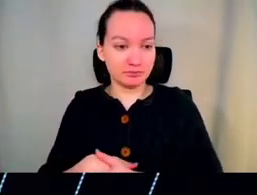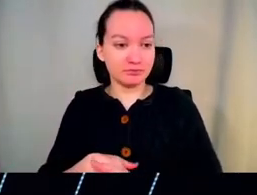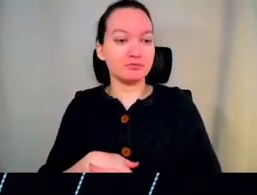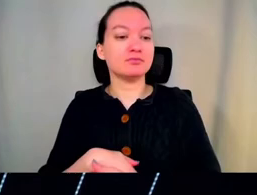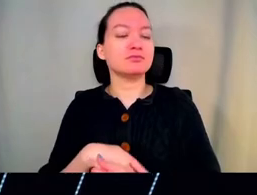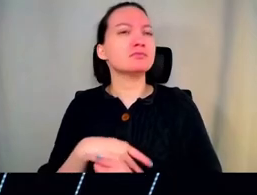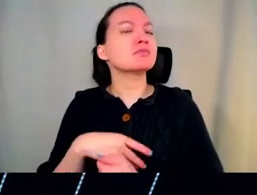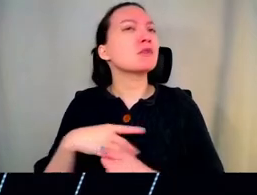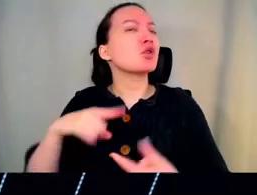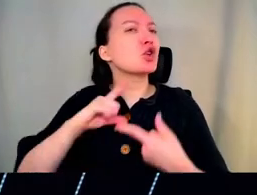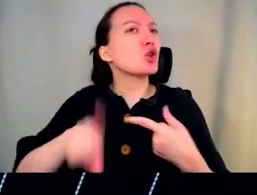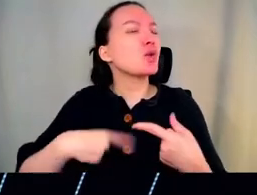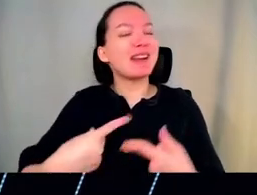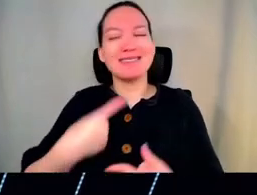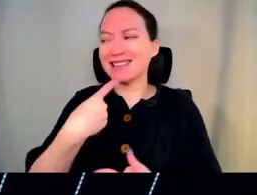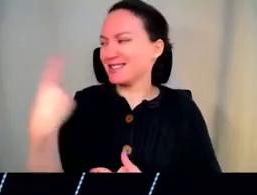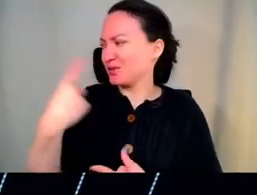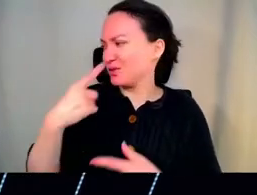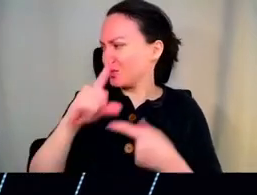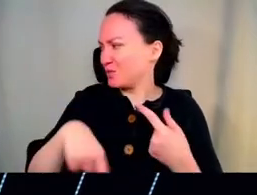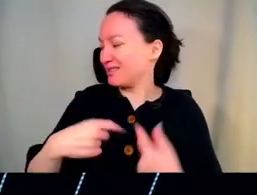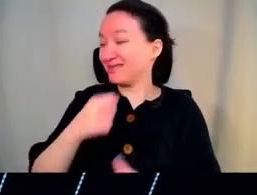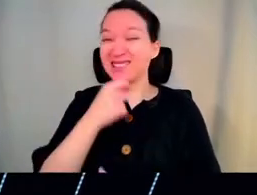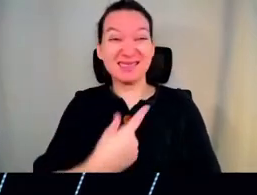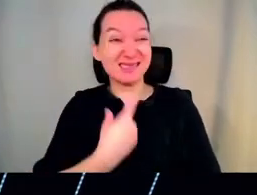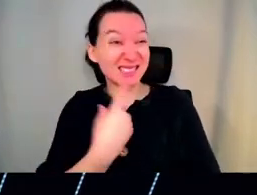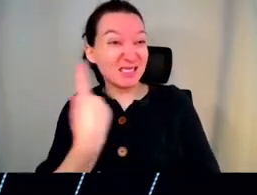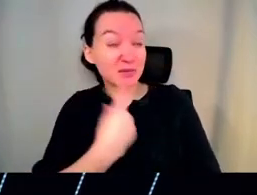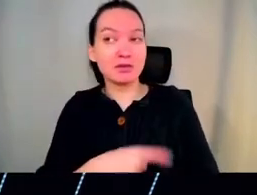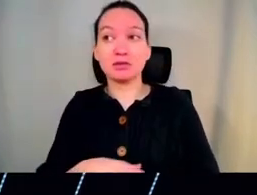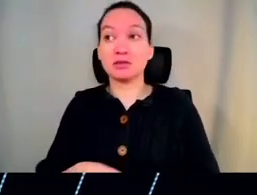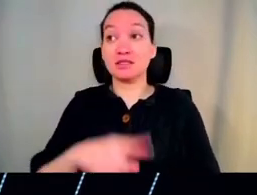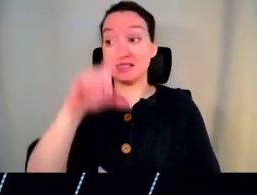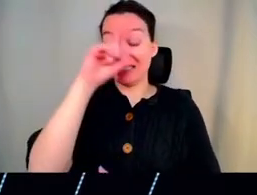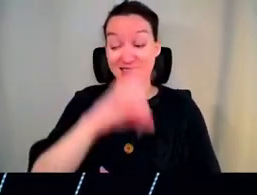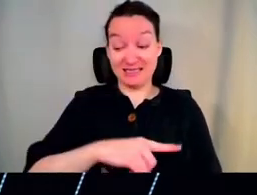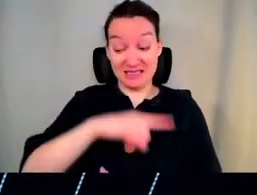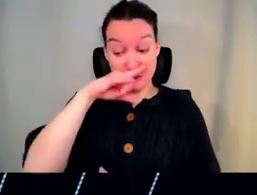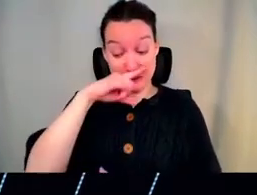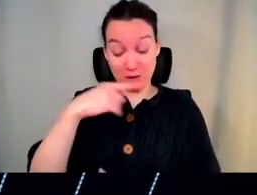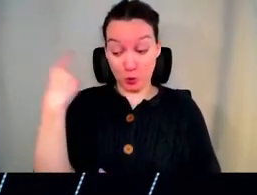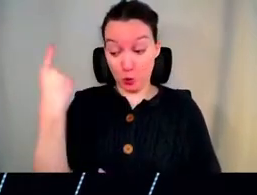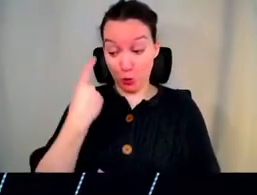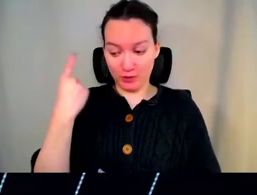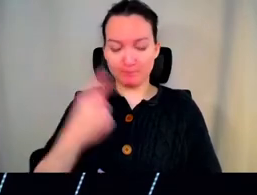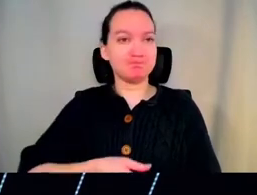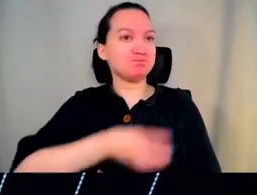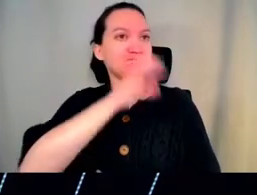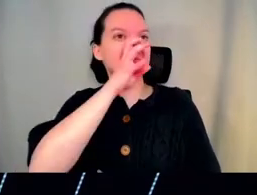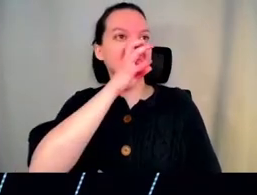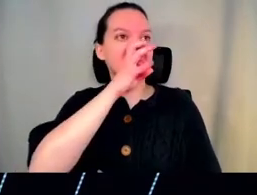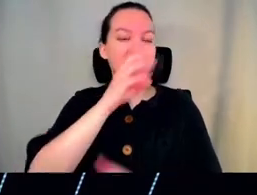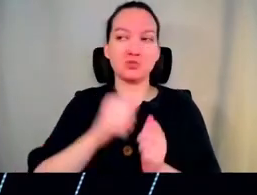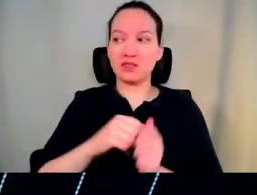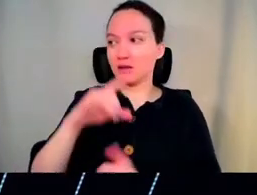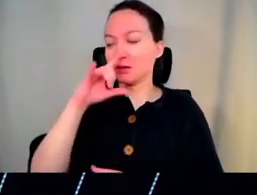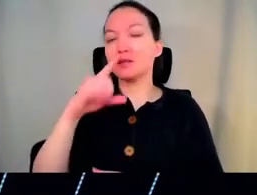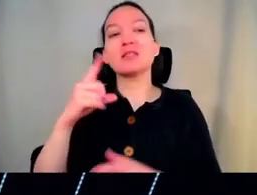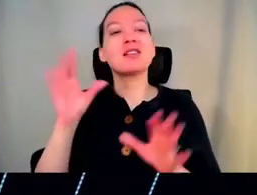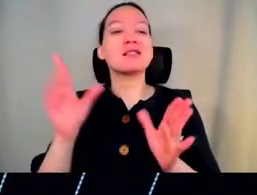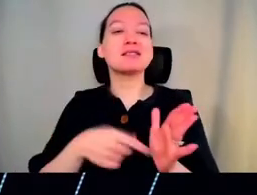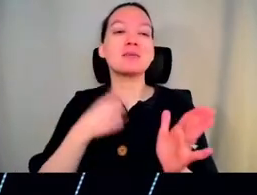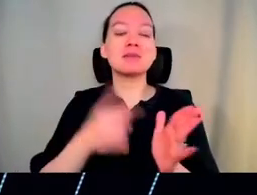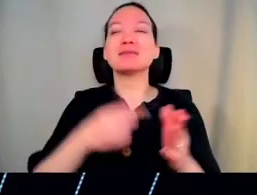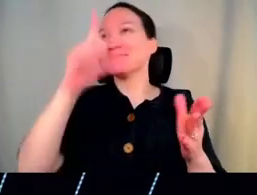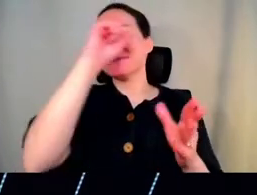do I say something? When do I not say something? I think about with kids, right? It's like some people, I think, always they come down hard on their kids. And then some people are just like,